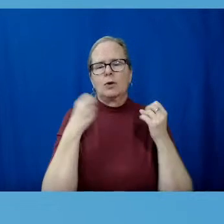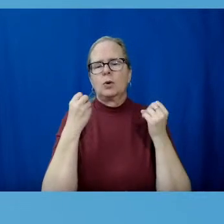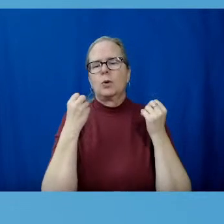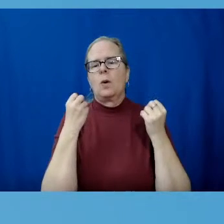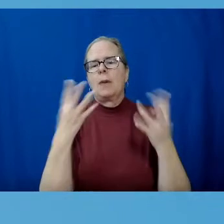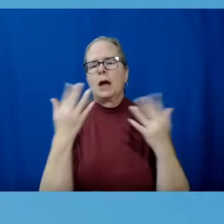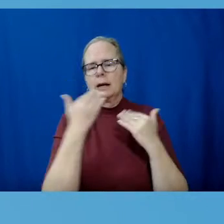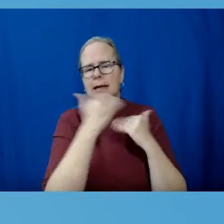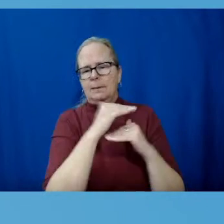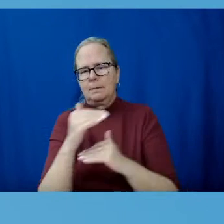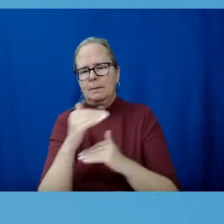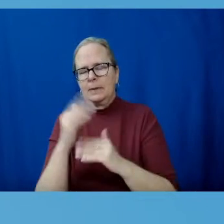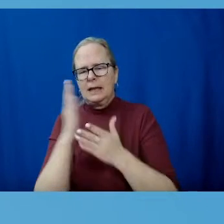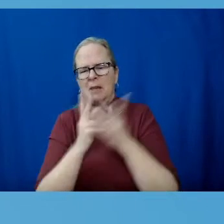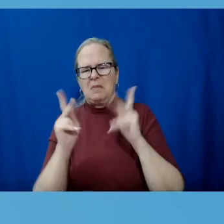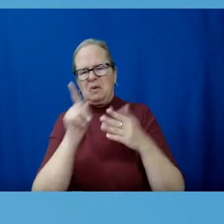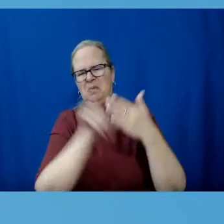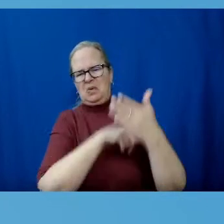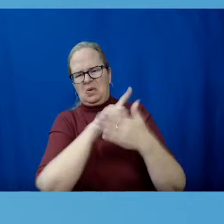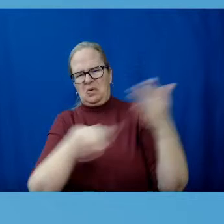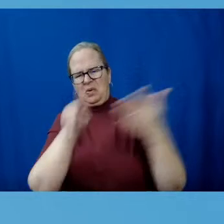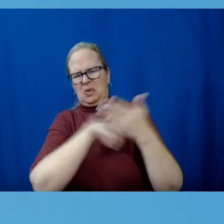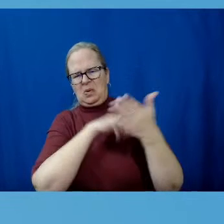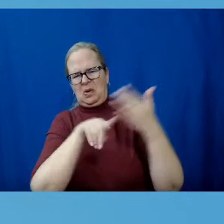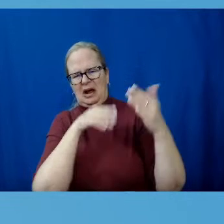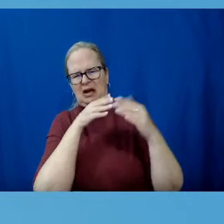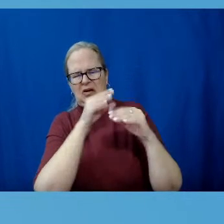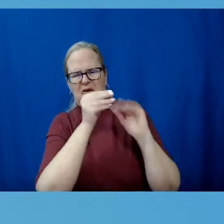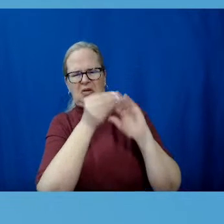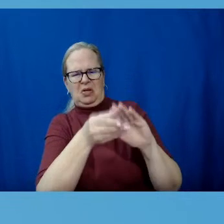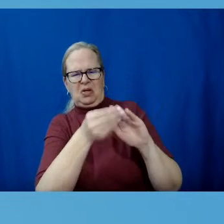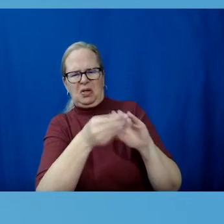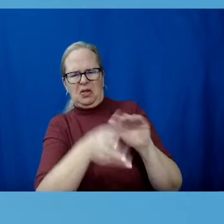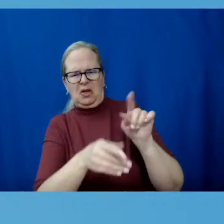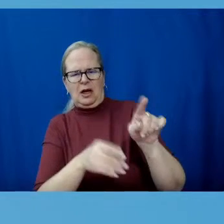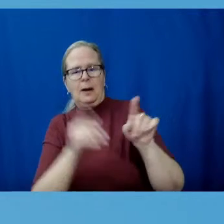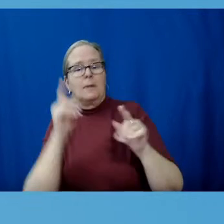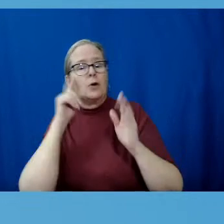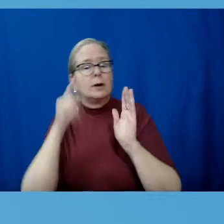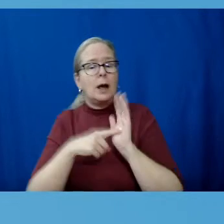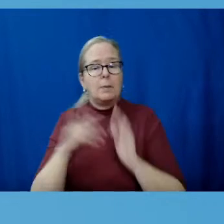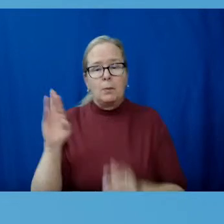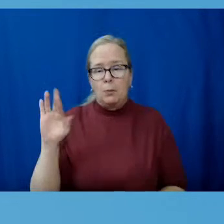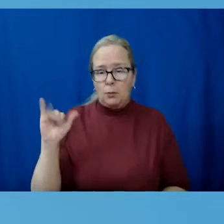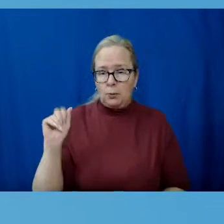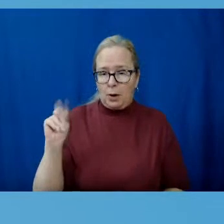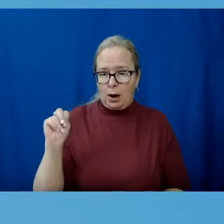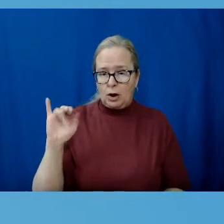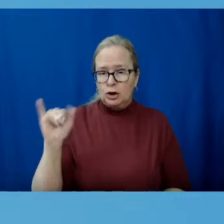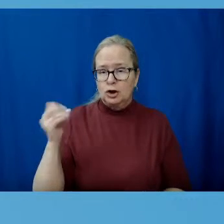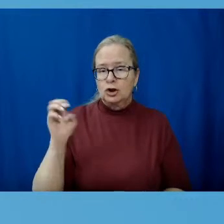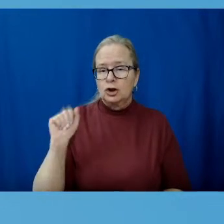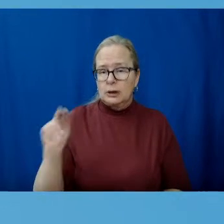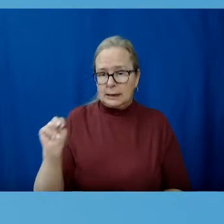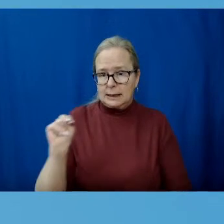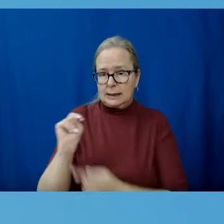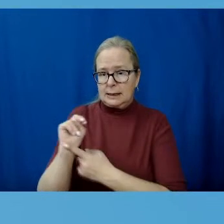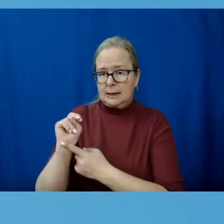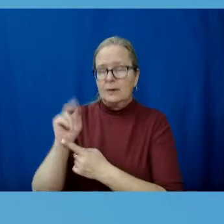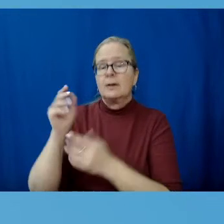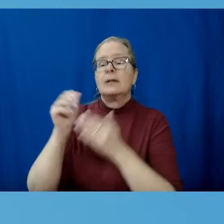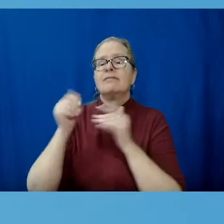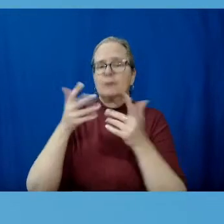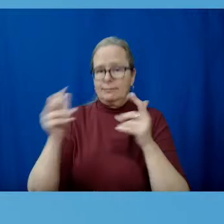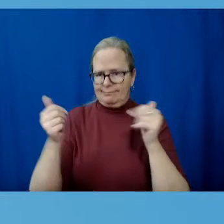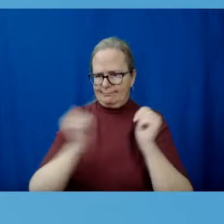leadership review, he has to win over Albertans. So he has to shift his priorities away from the people who want